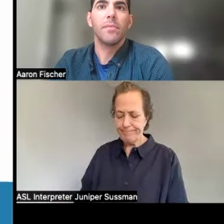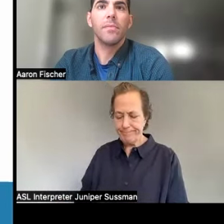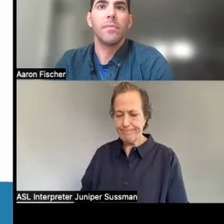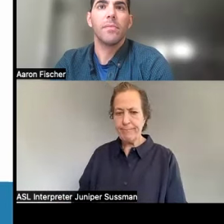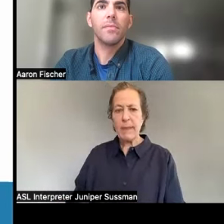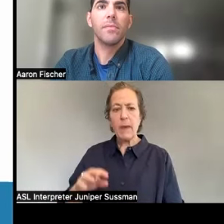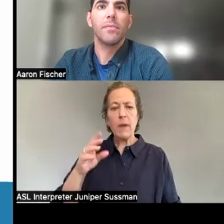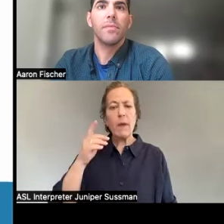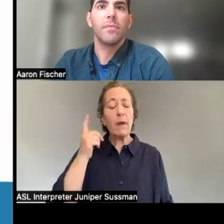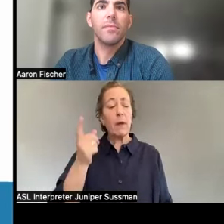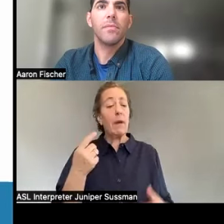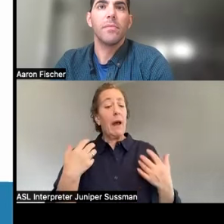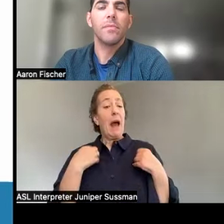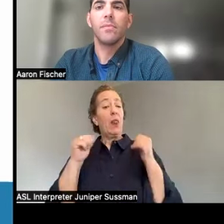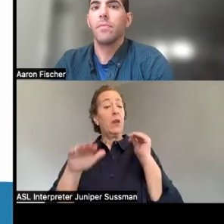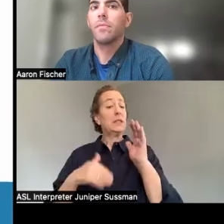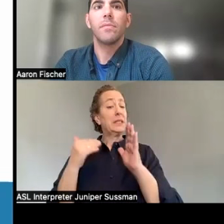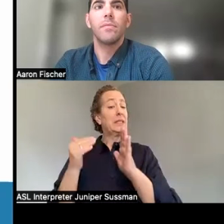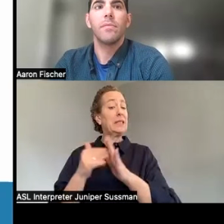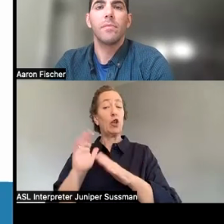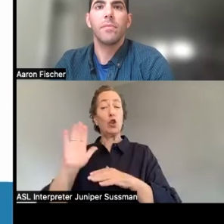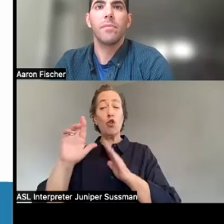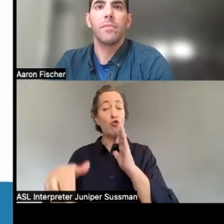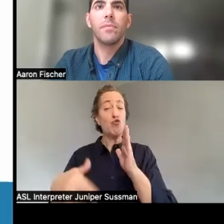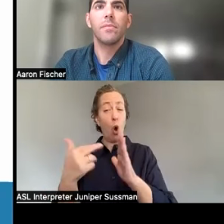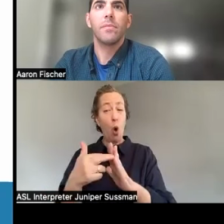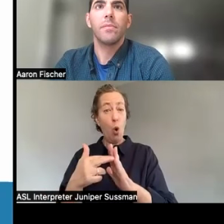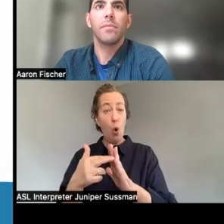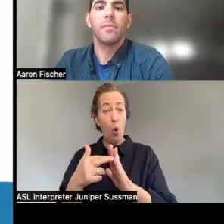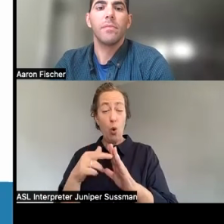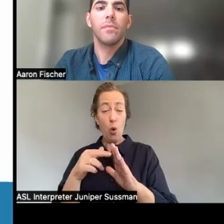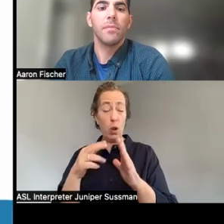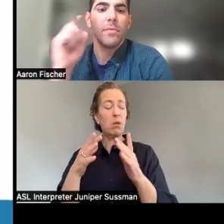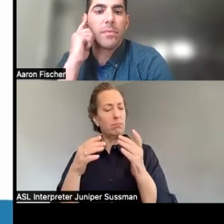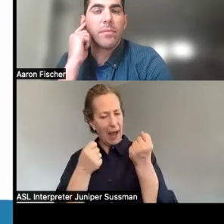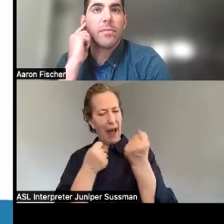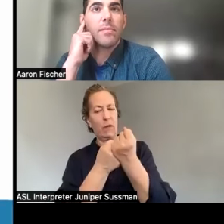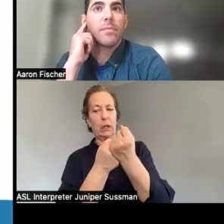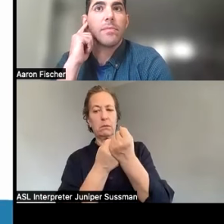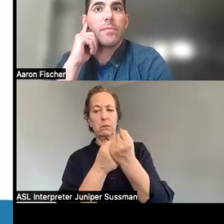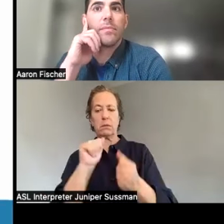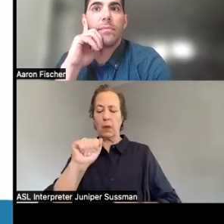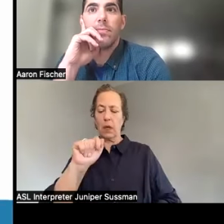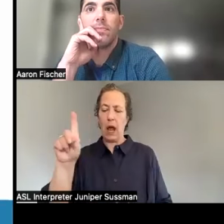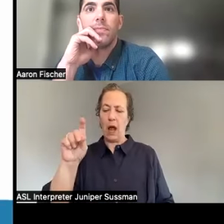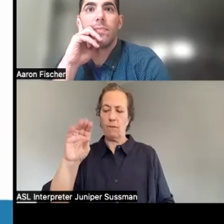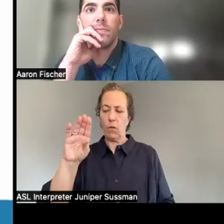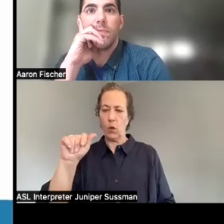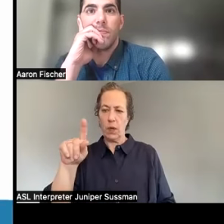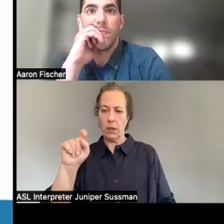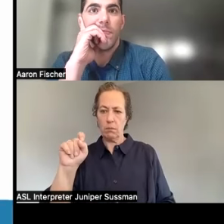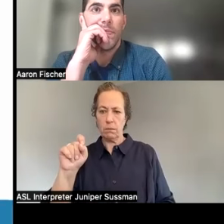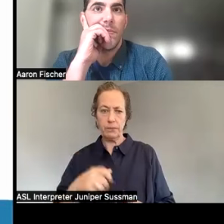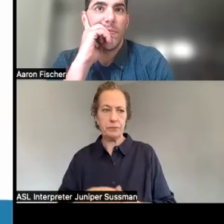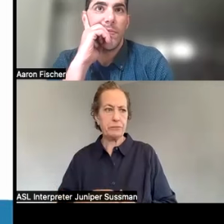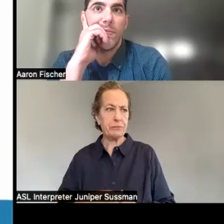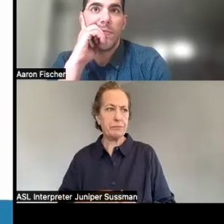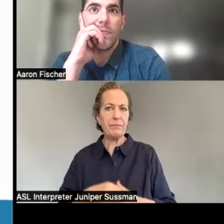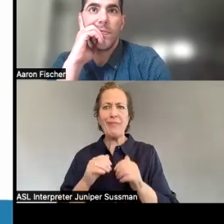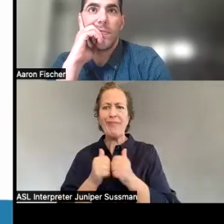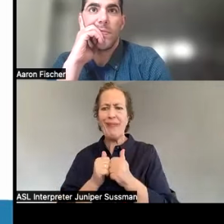here is to be an advocate for their patients. There's many ways they can support their patients to achieve